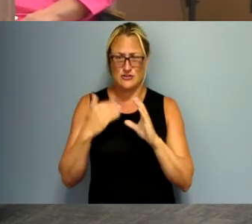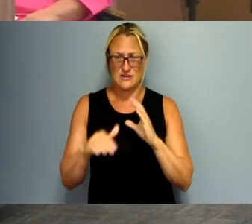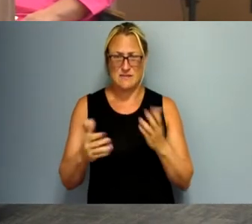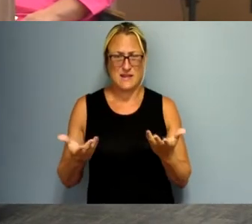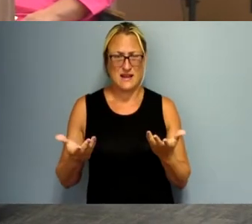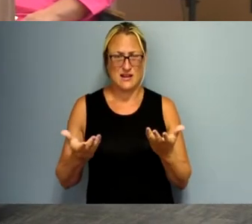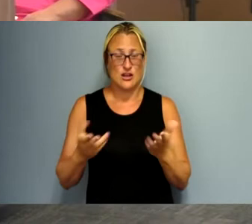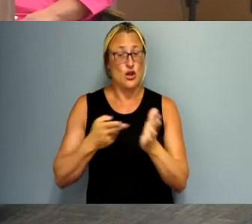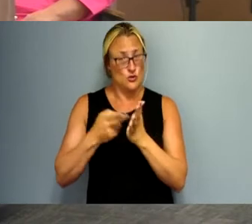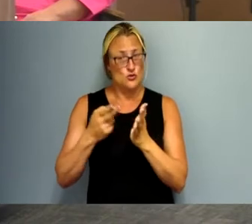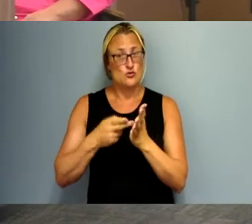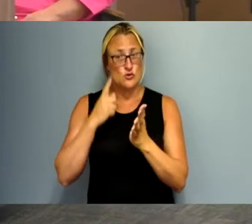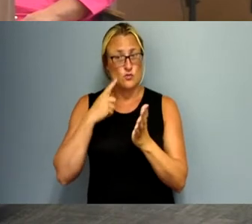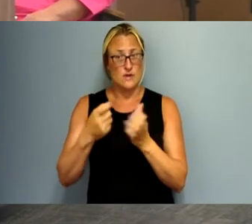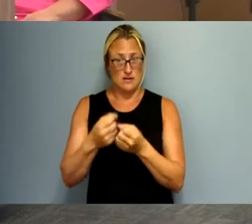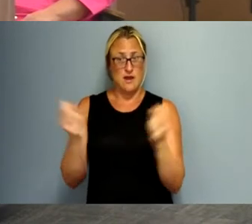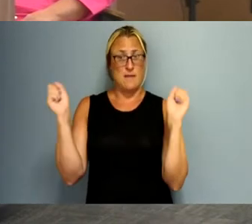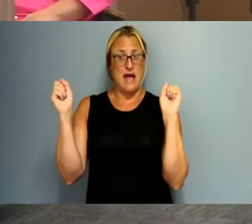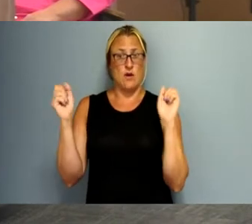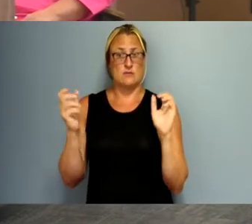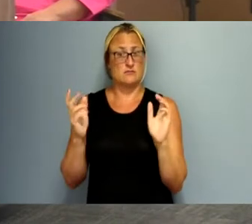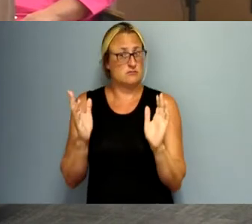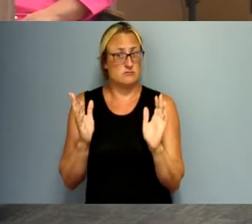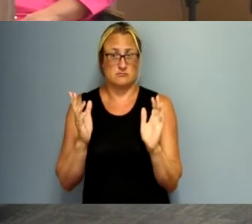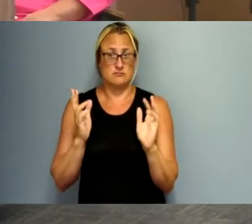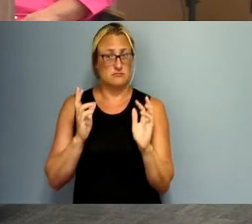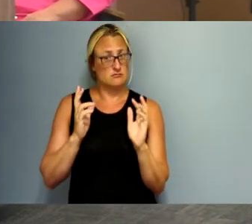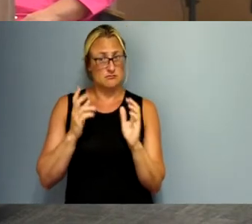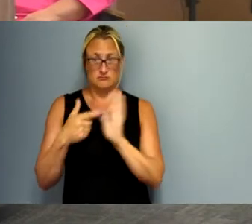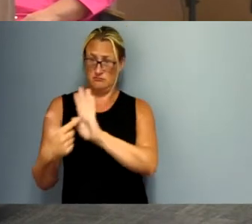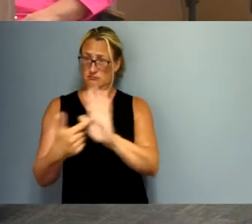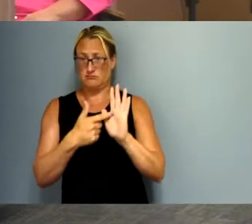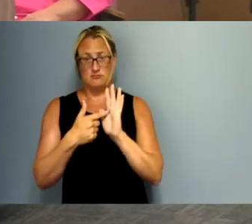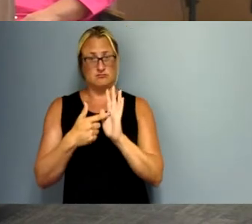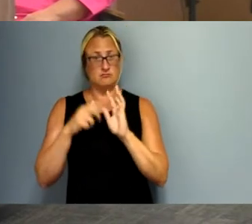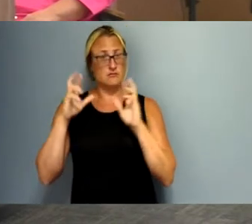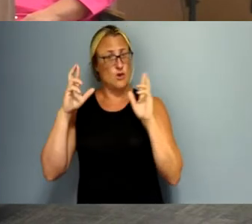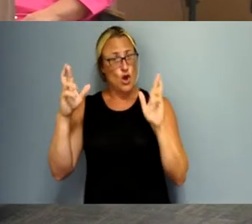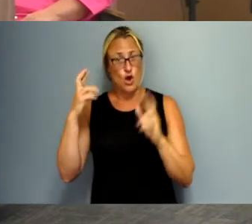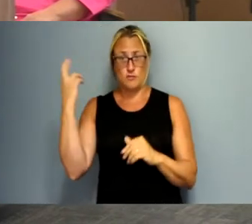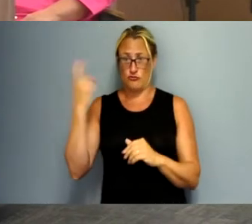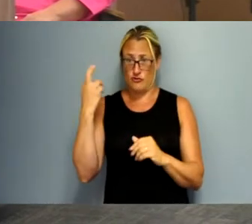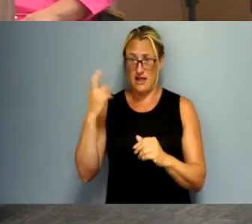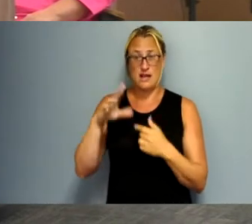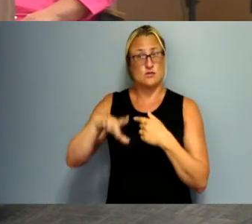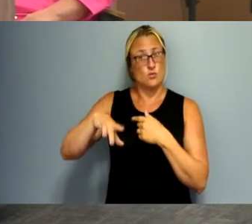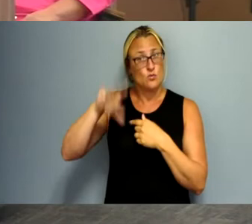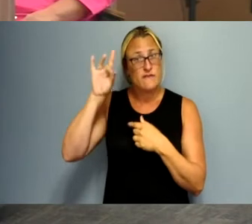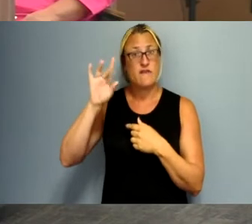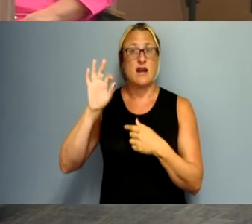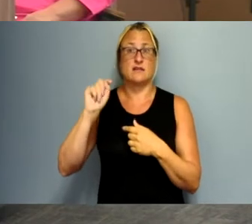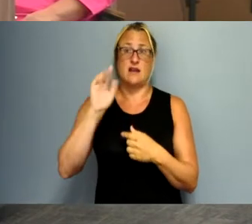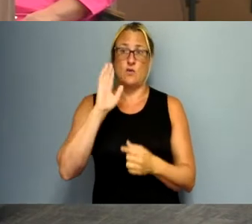truth always comes out. I hope you guys realize that. Truth always comes out, always.